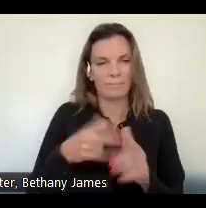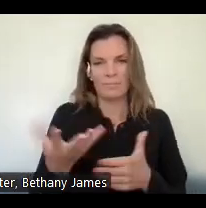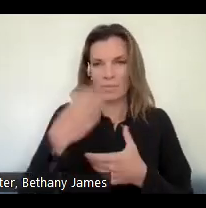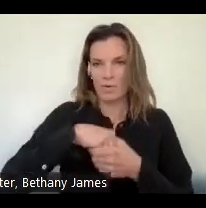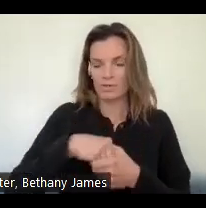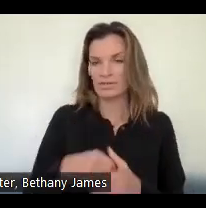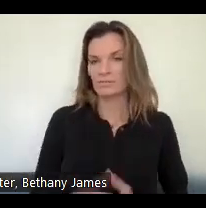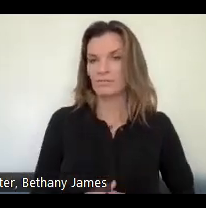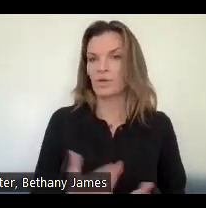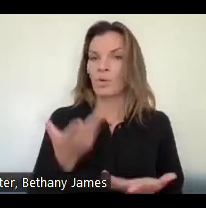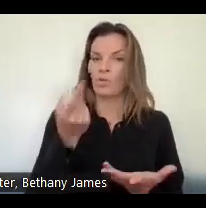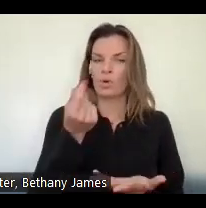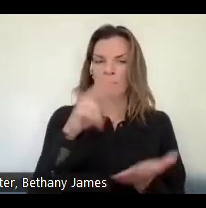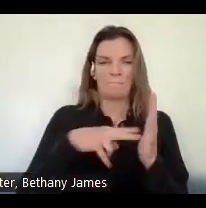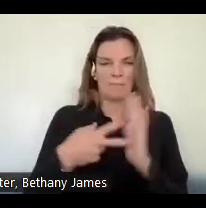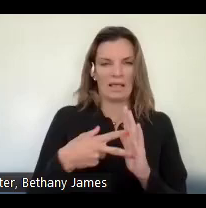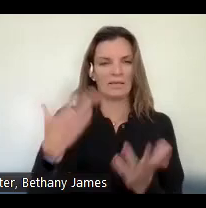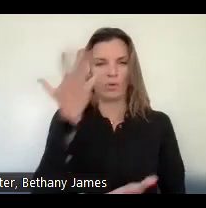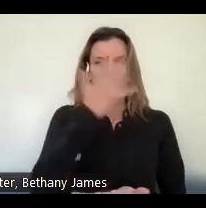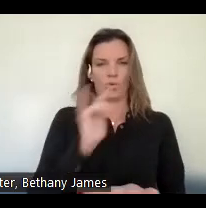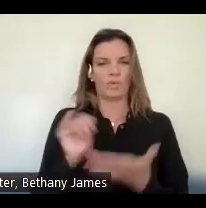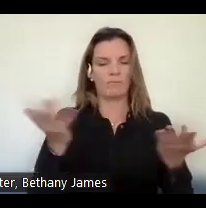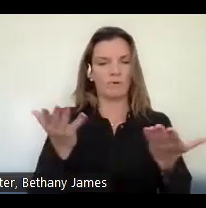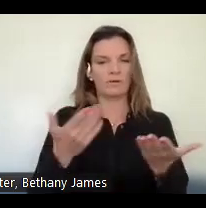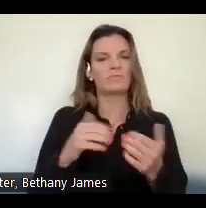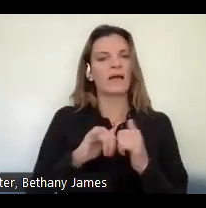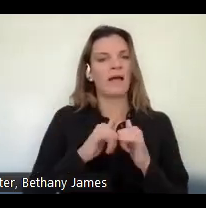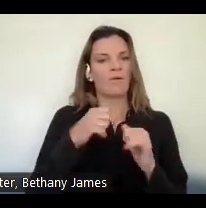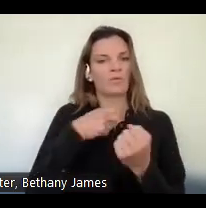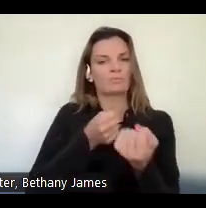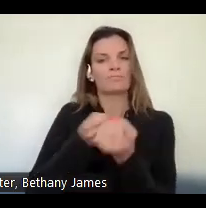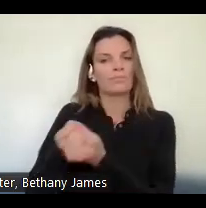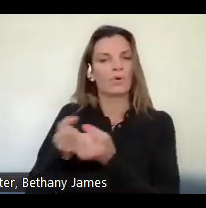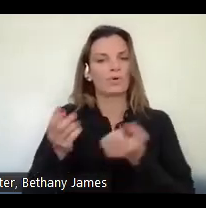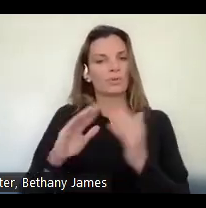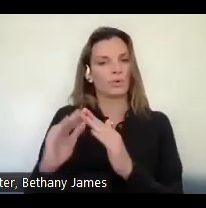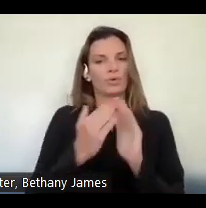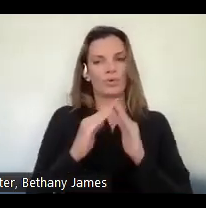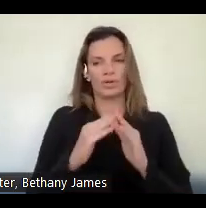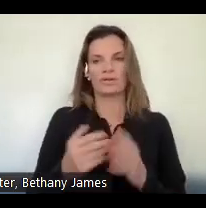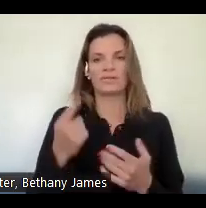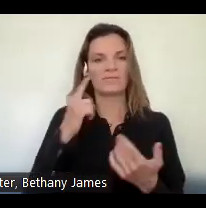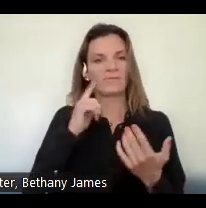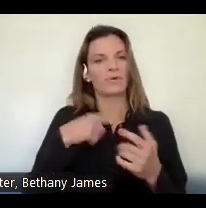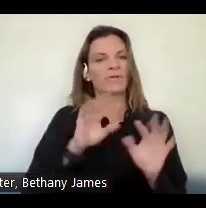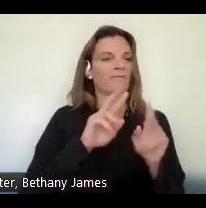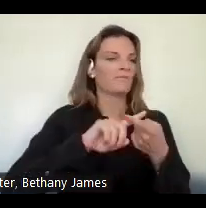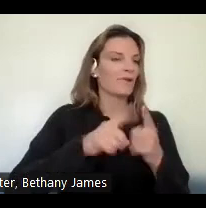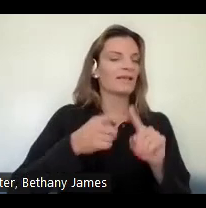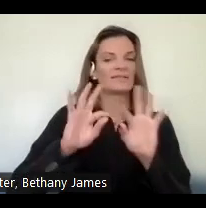it presents, and how we can serve our community better for our neurodivergent friends, family, and coworkers.